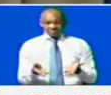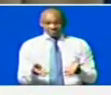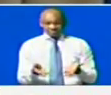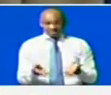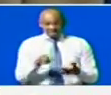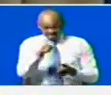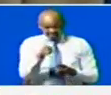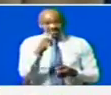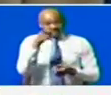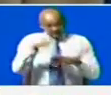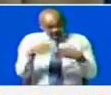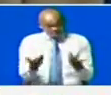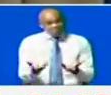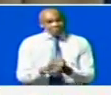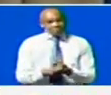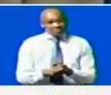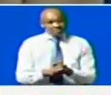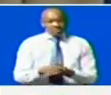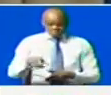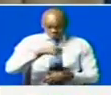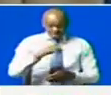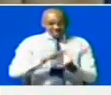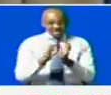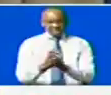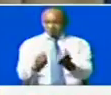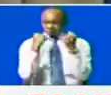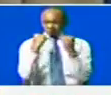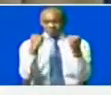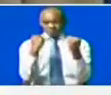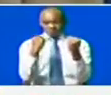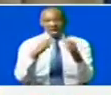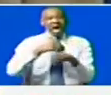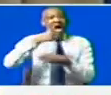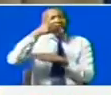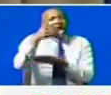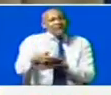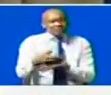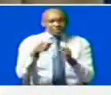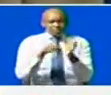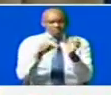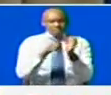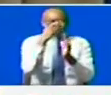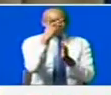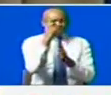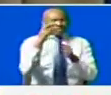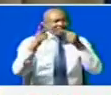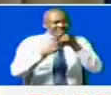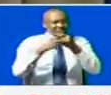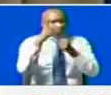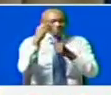This is how we emerged stronger after the dark events of 2007 and